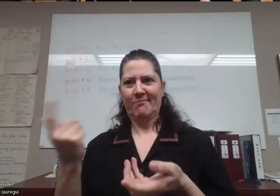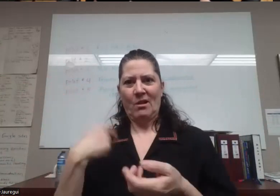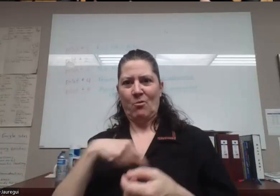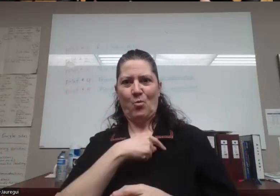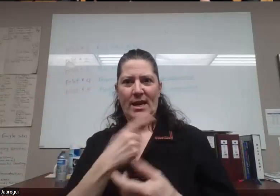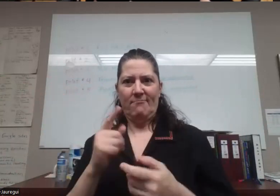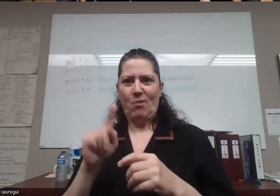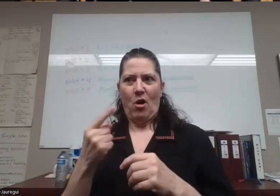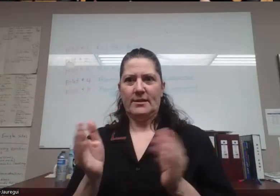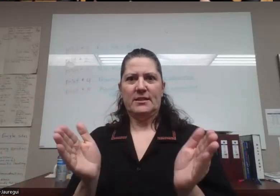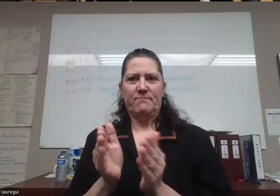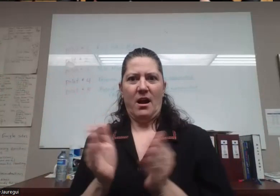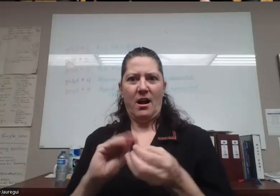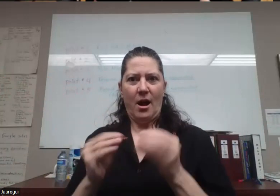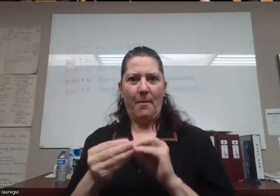stream.